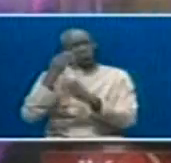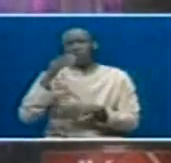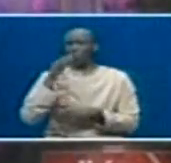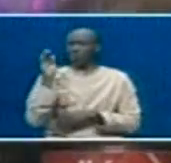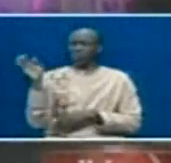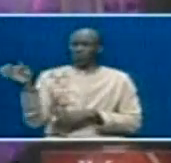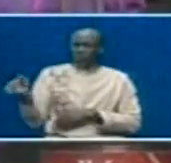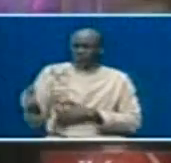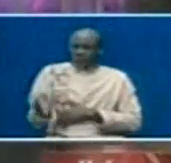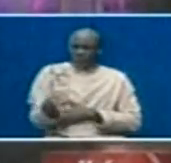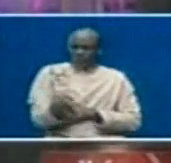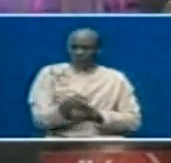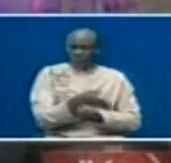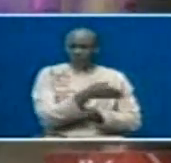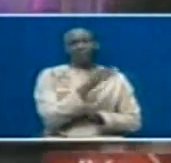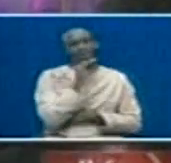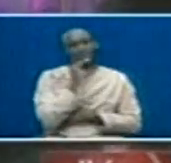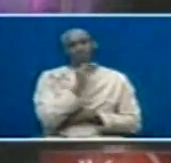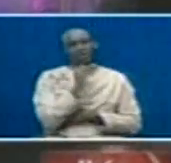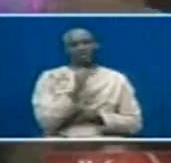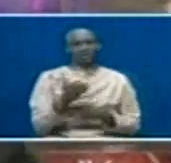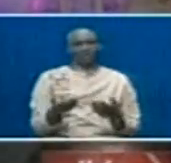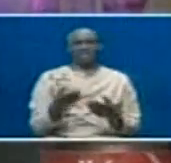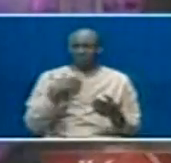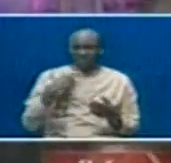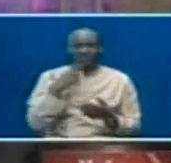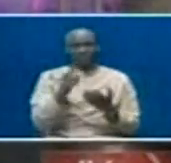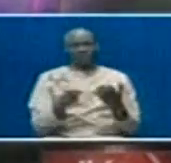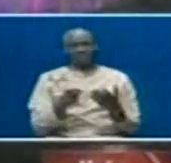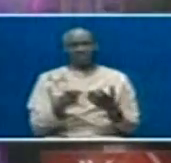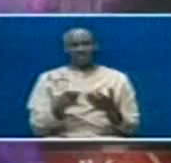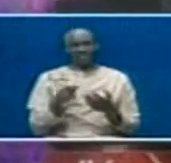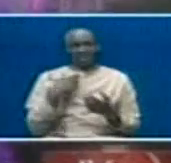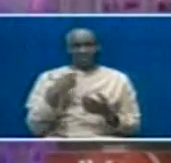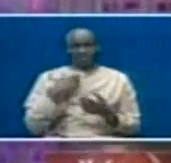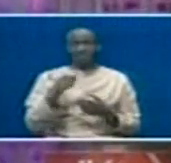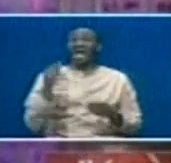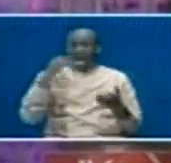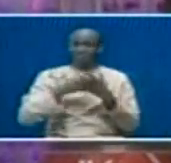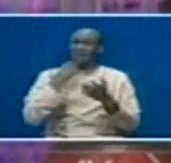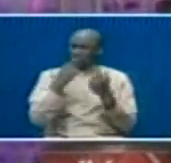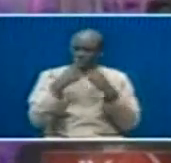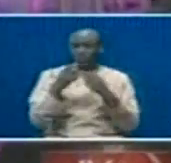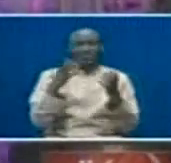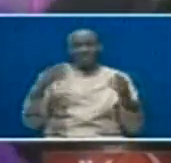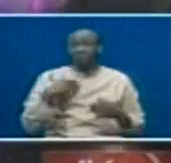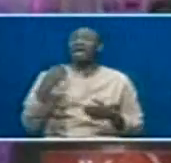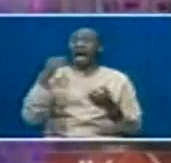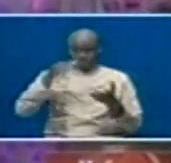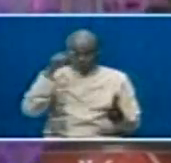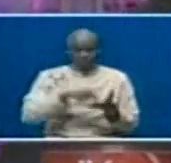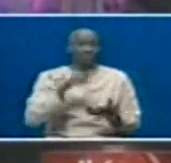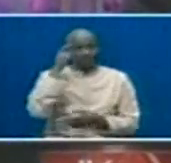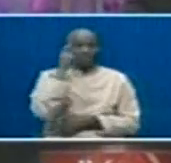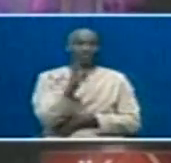mean, he would recite poems. He would recite things that I have them until today. You remember them? Yeah, I do until